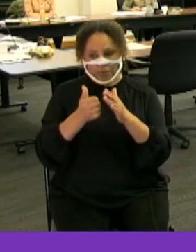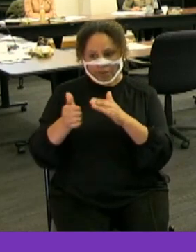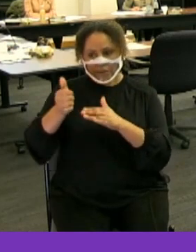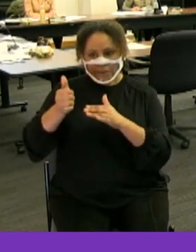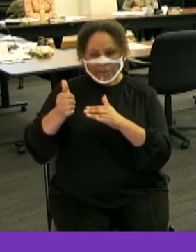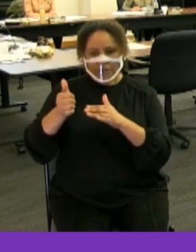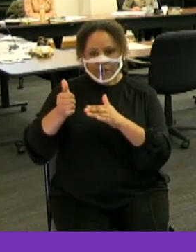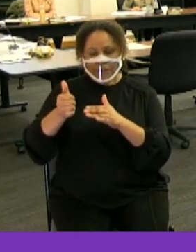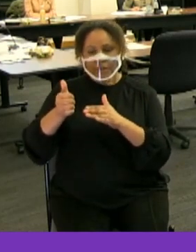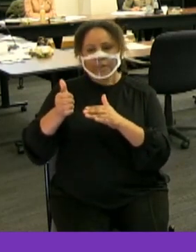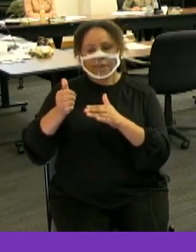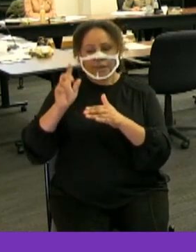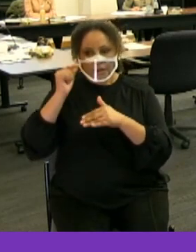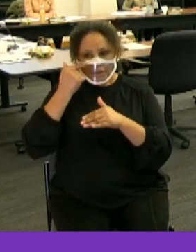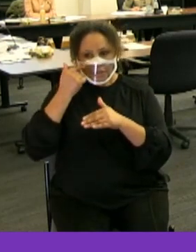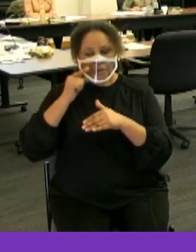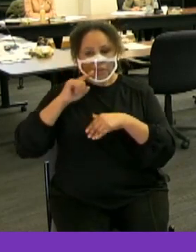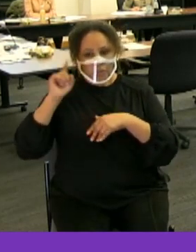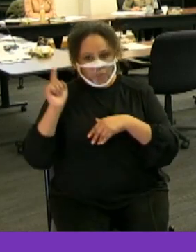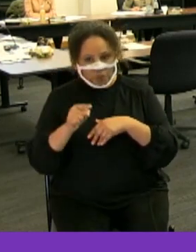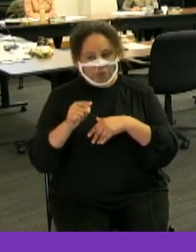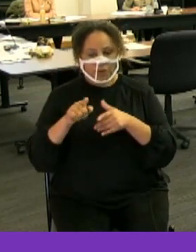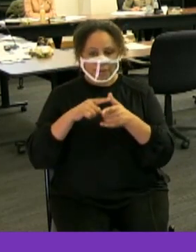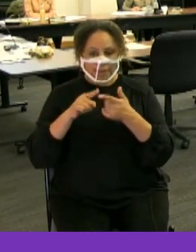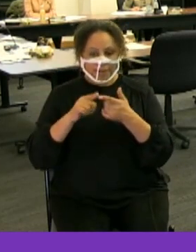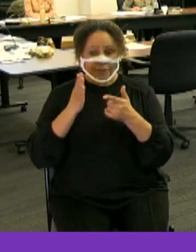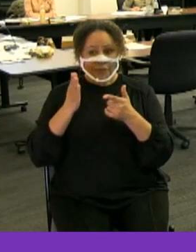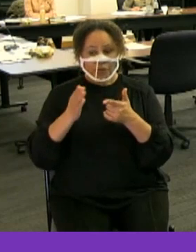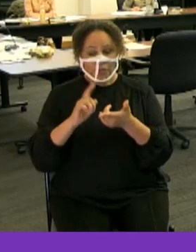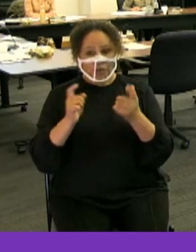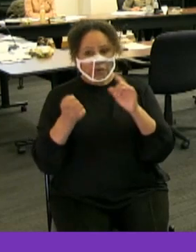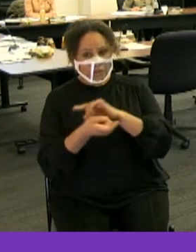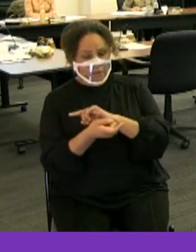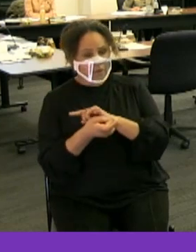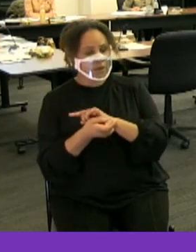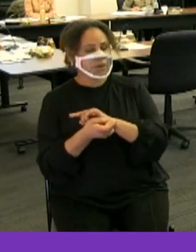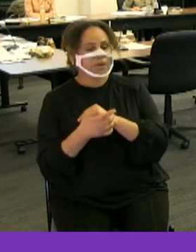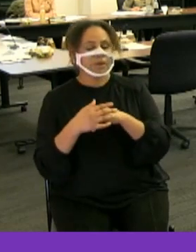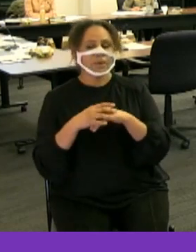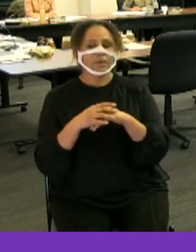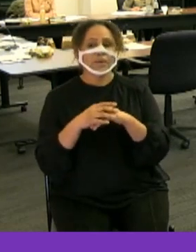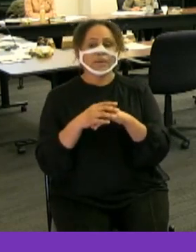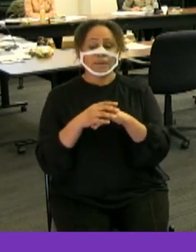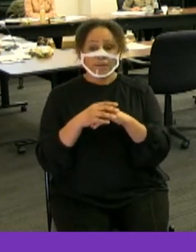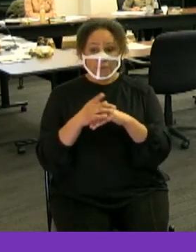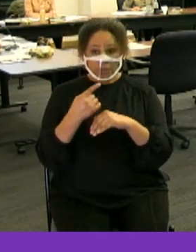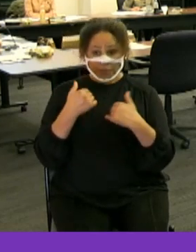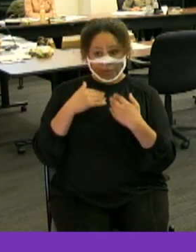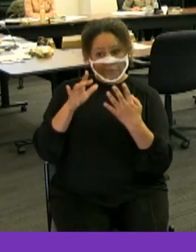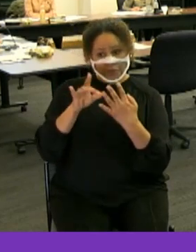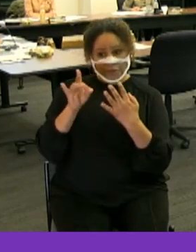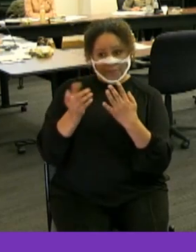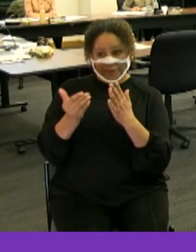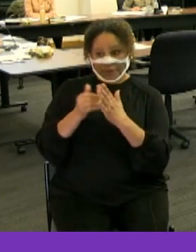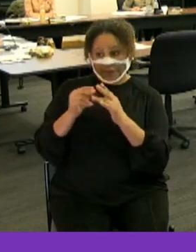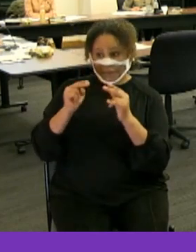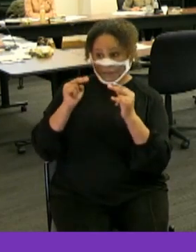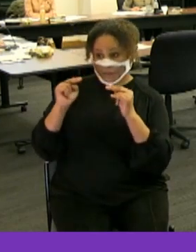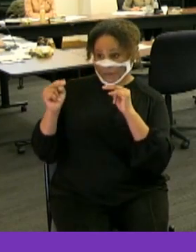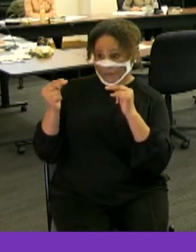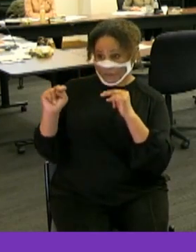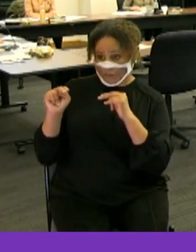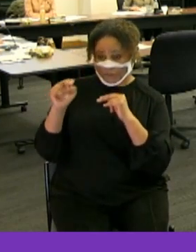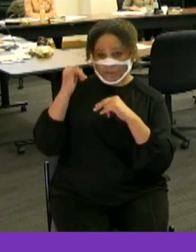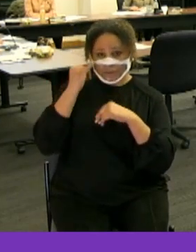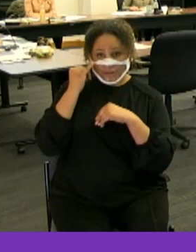at some point in time it changes, then we'd move away from C4. So Do we have the option of renegotiating? Because if the governor calls